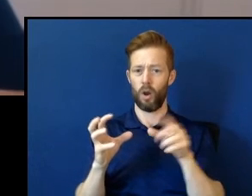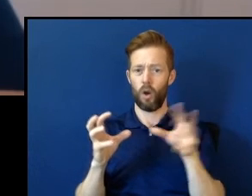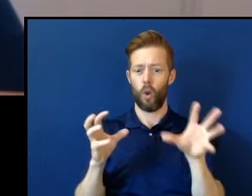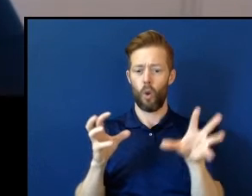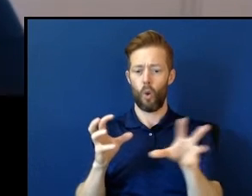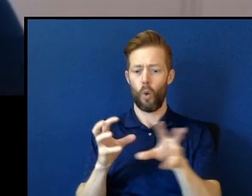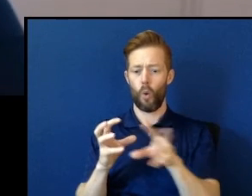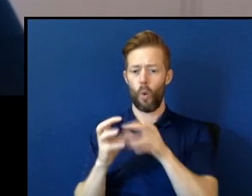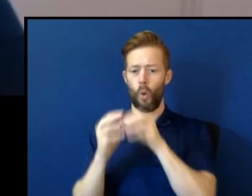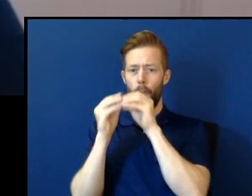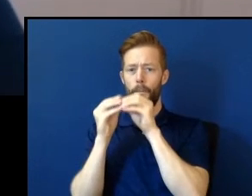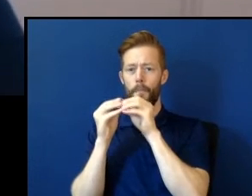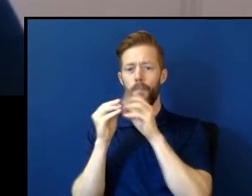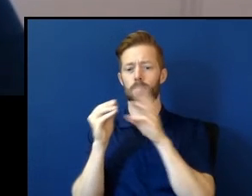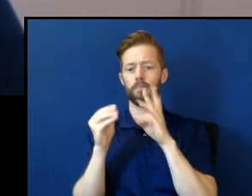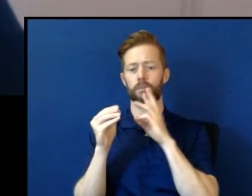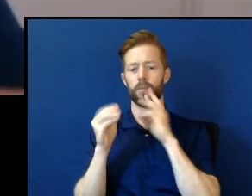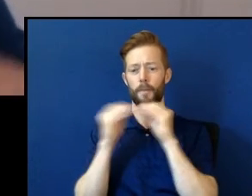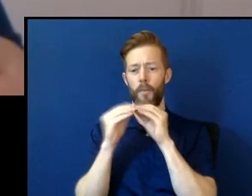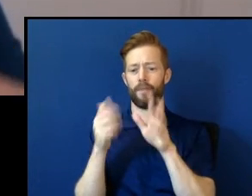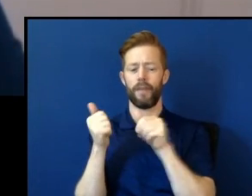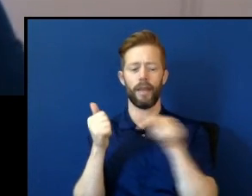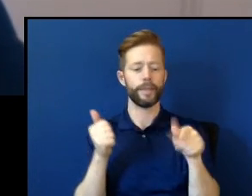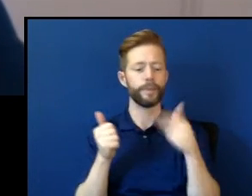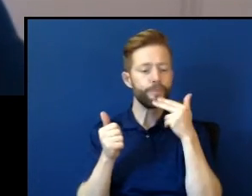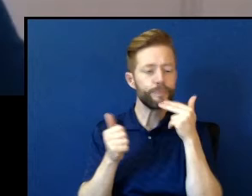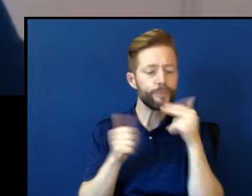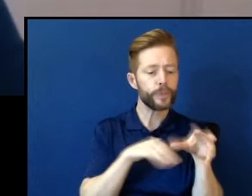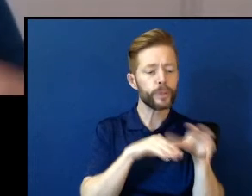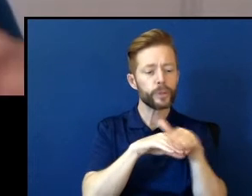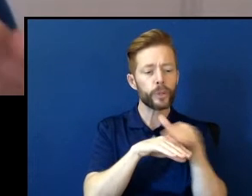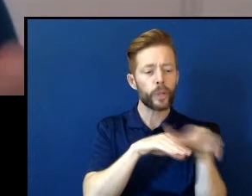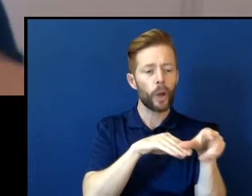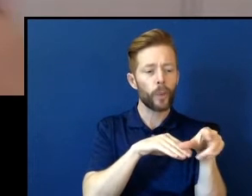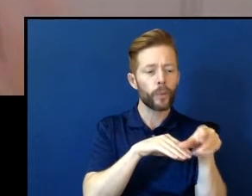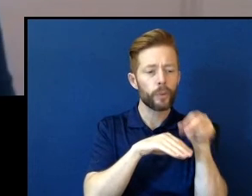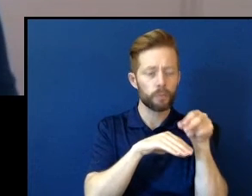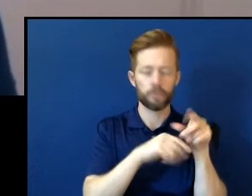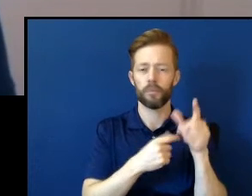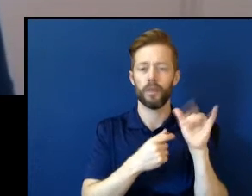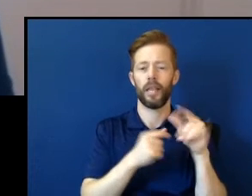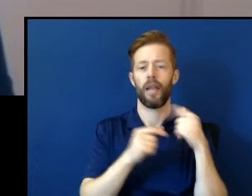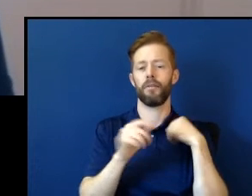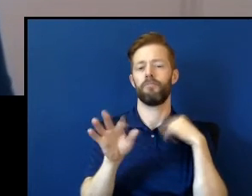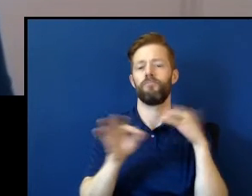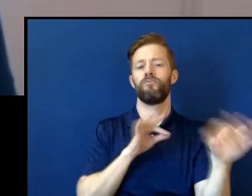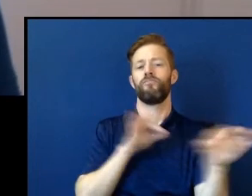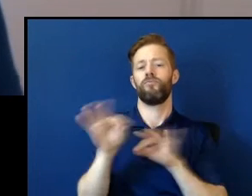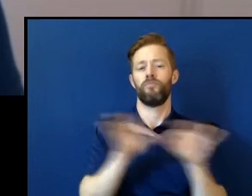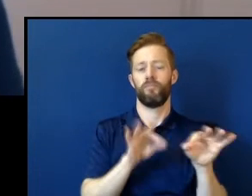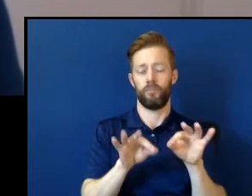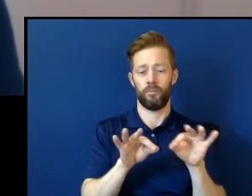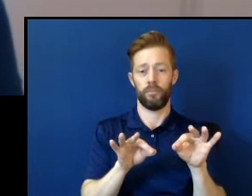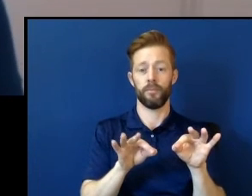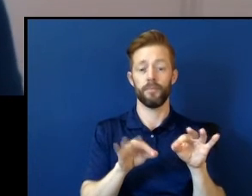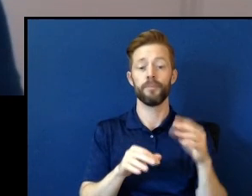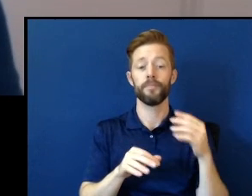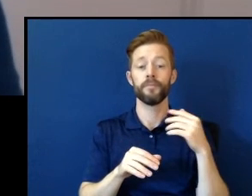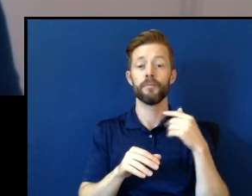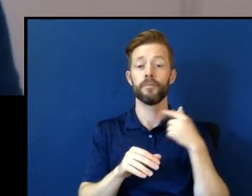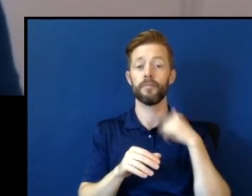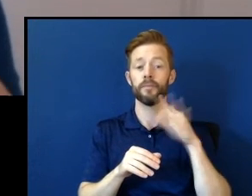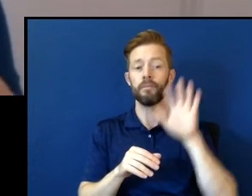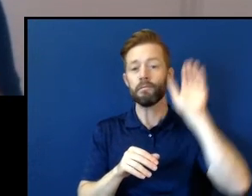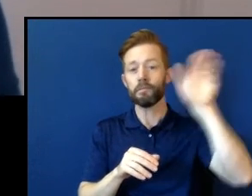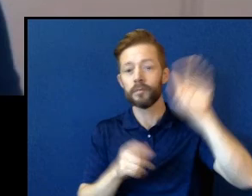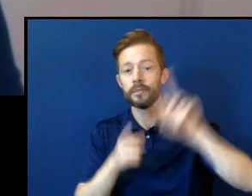is soaking up water faster than the little one. And so I would describe it that way. And then I'll ask